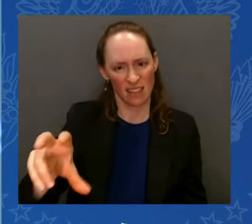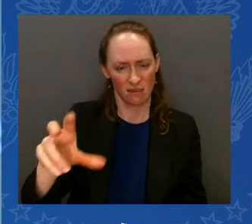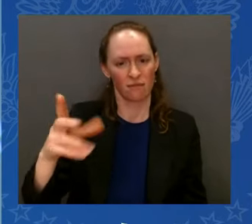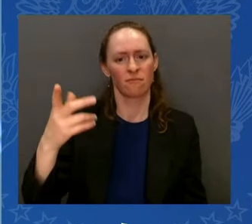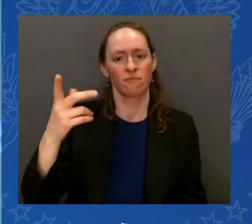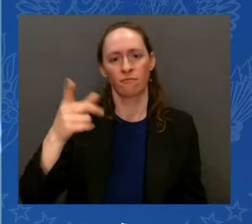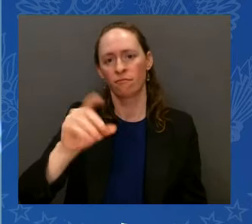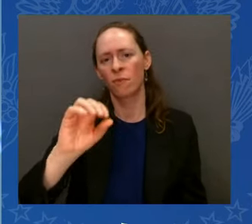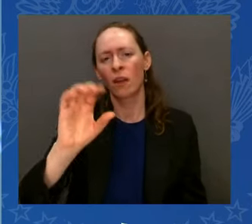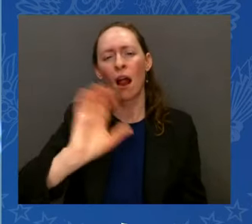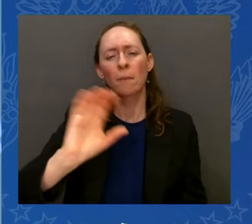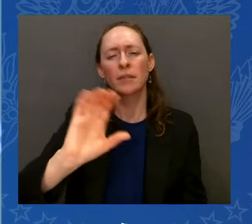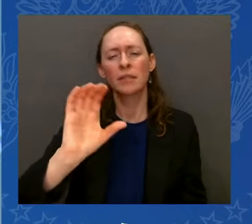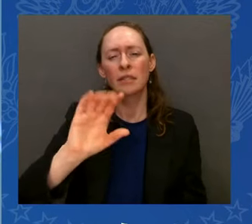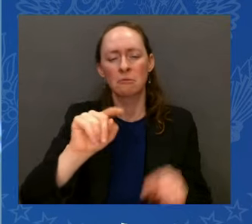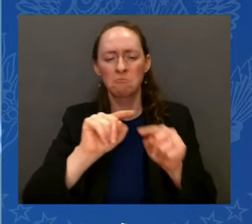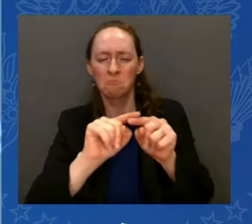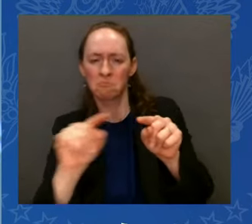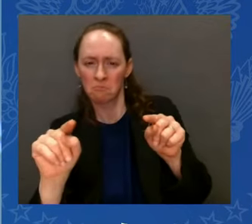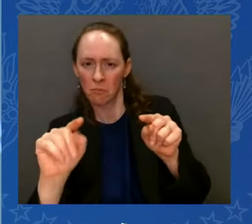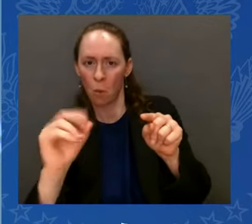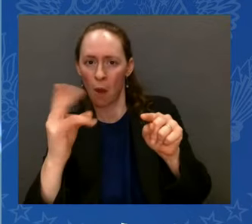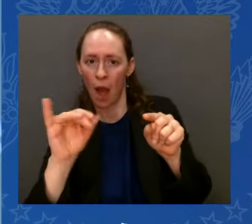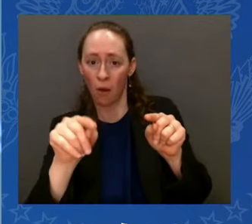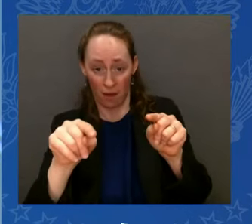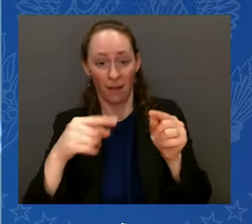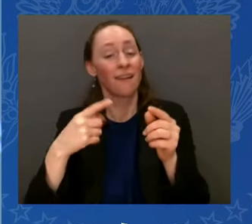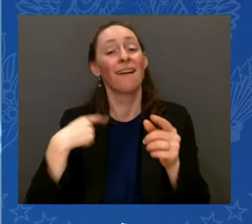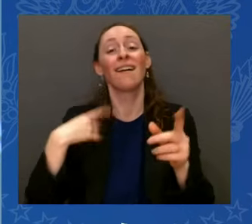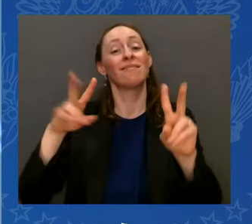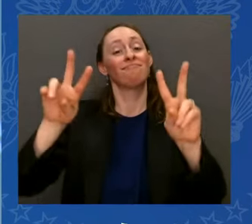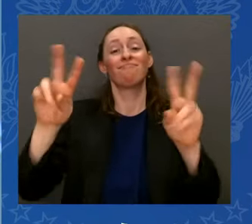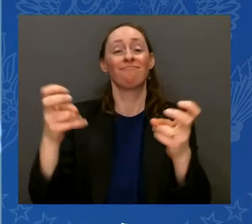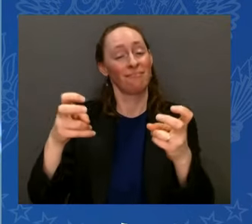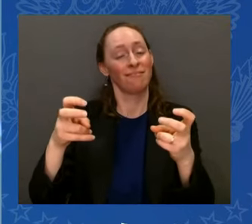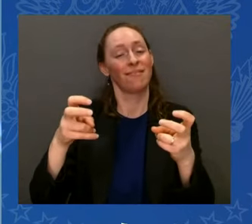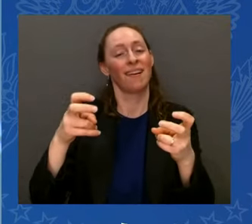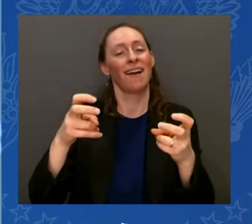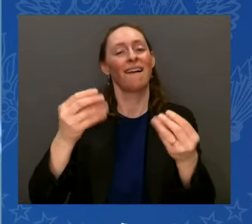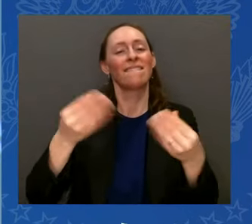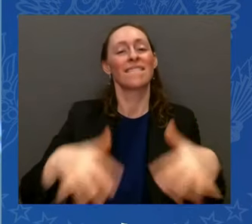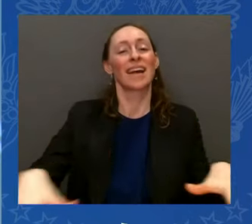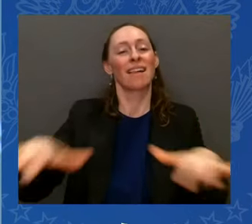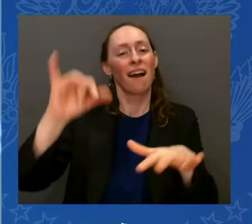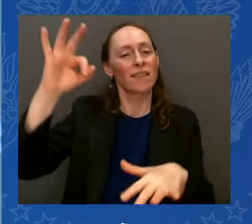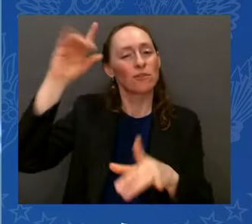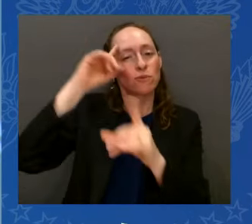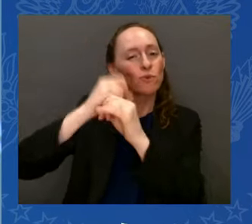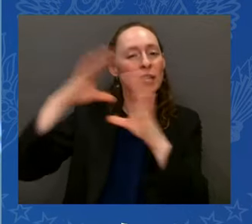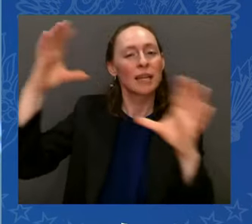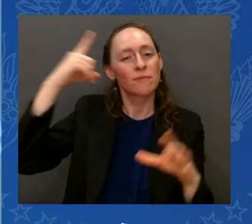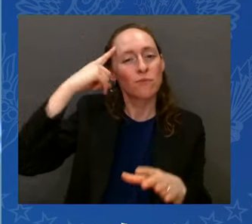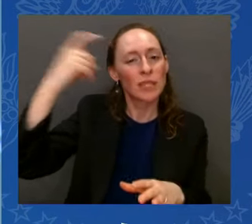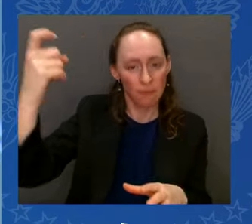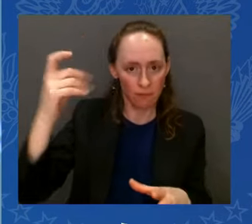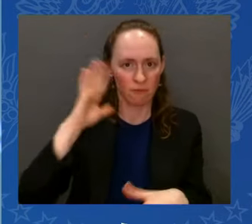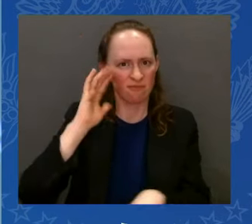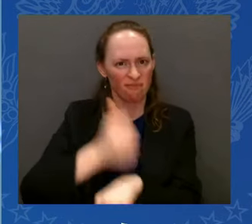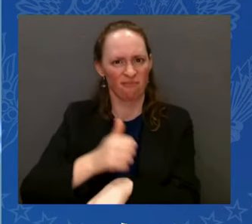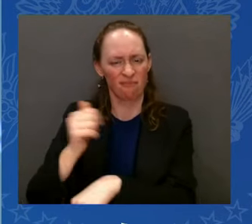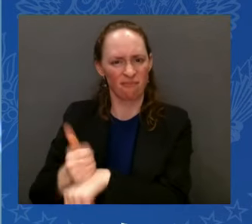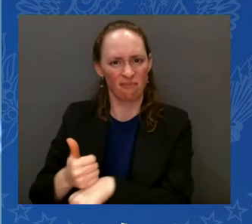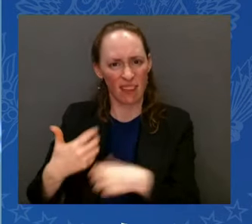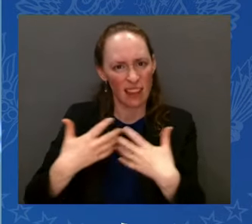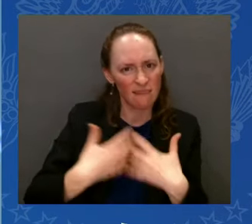build two fabs, they call them, factories that manufacture semiconductors, which, by the way, the semiconductors were invented in